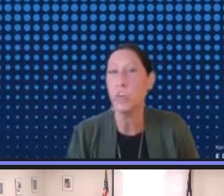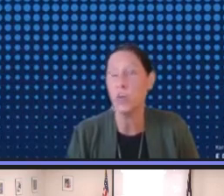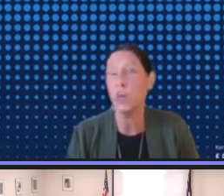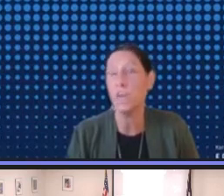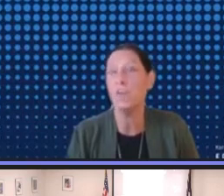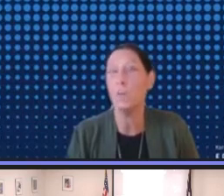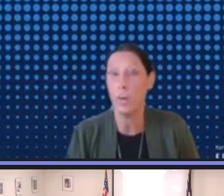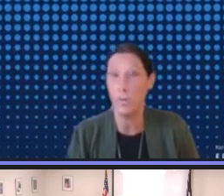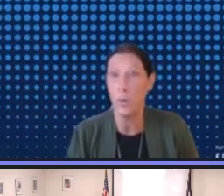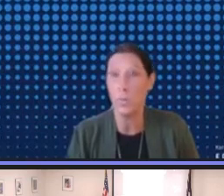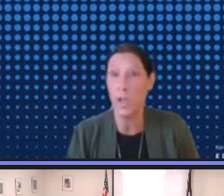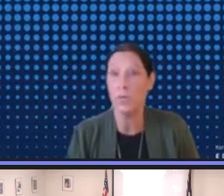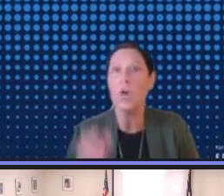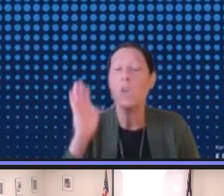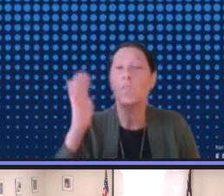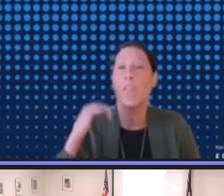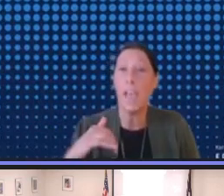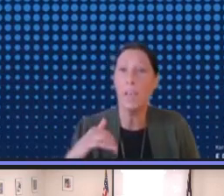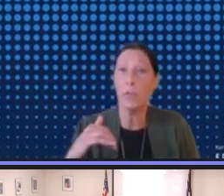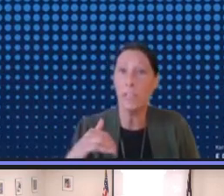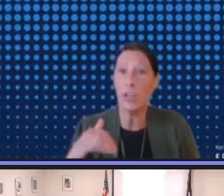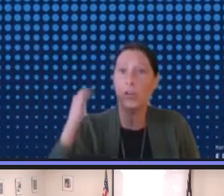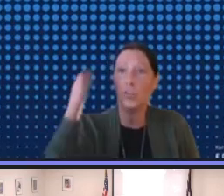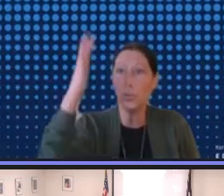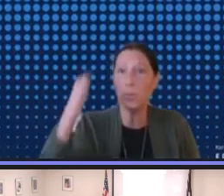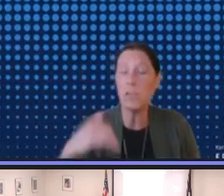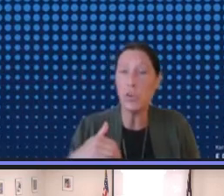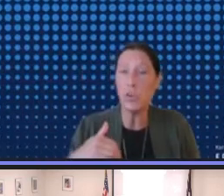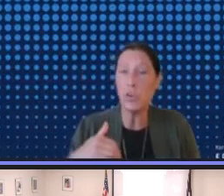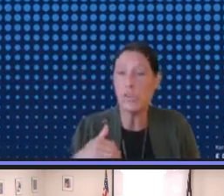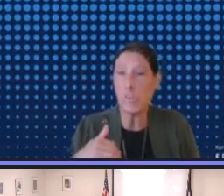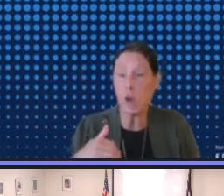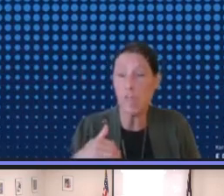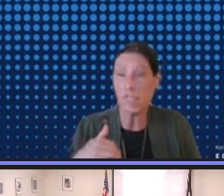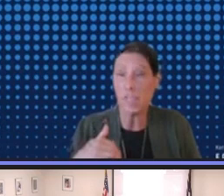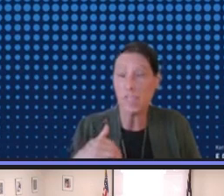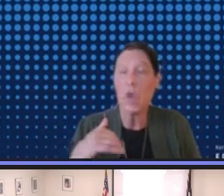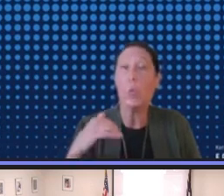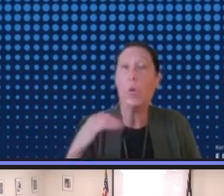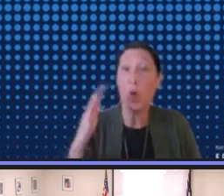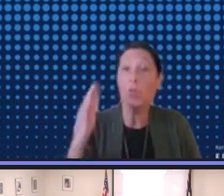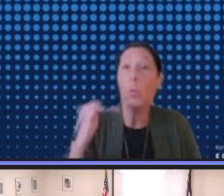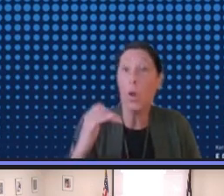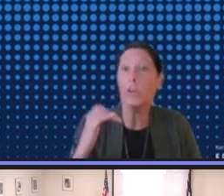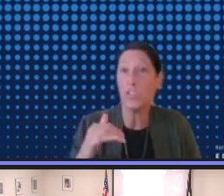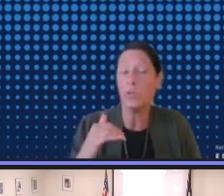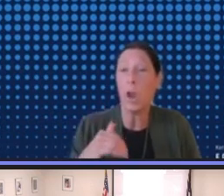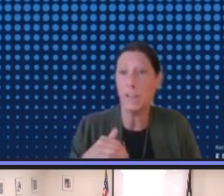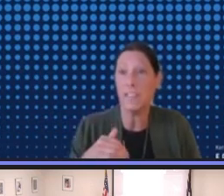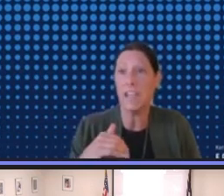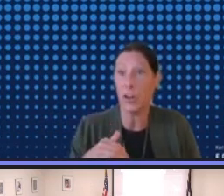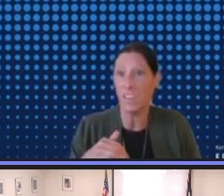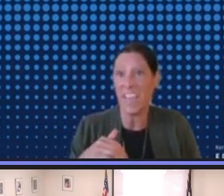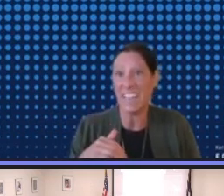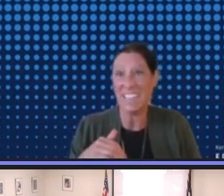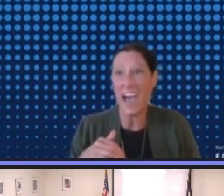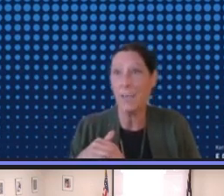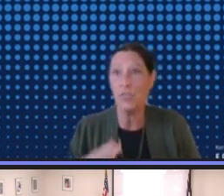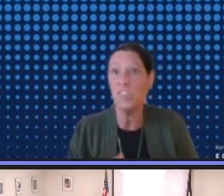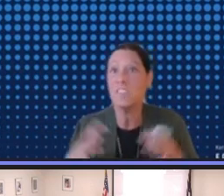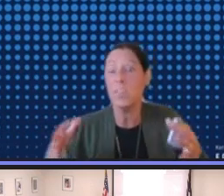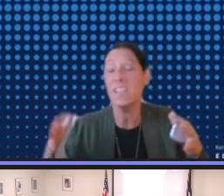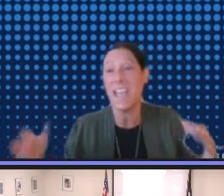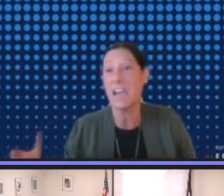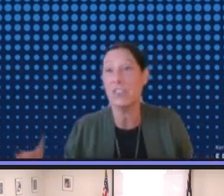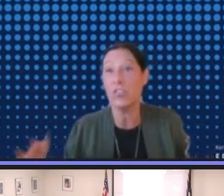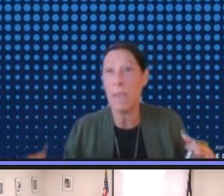establishing a local curriculum review cycle so that every year you would be using this process with only 1 or 2 content areas at a